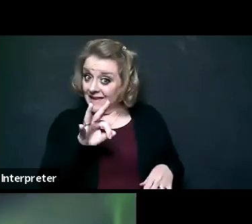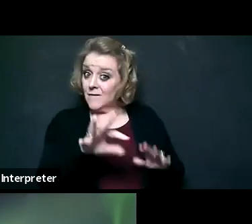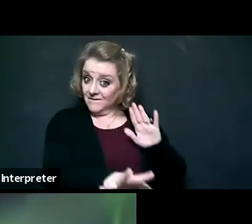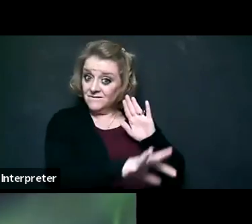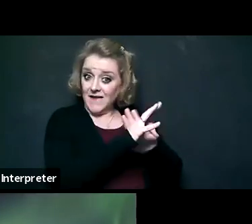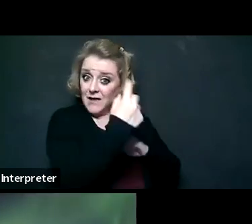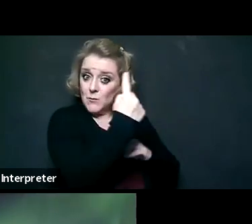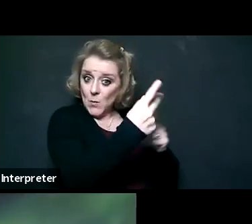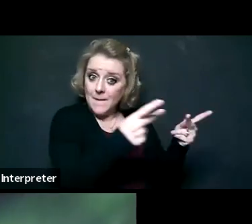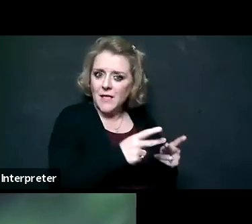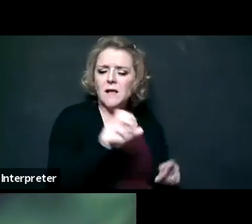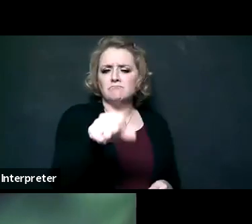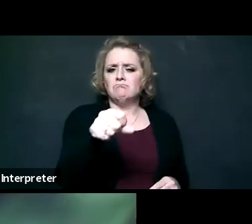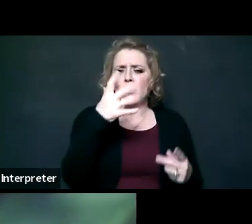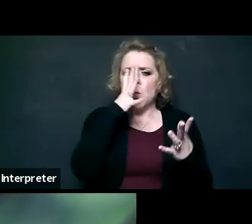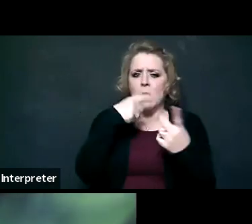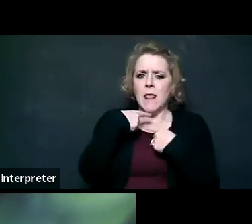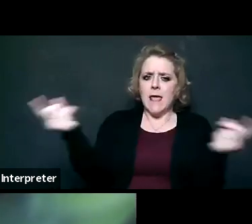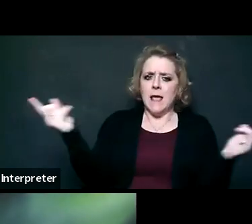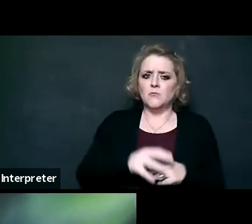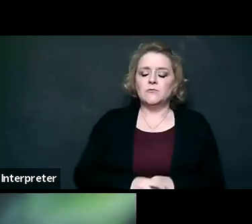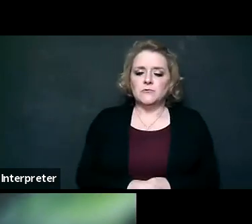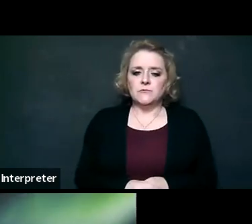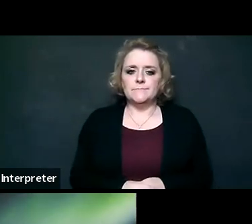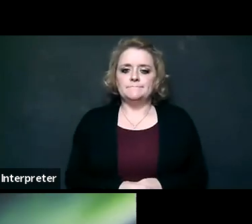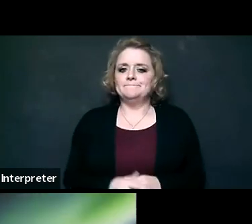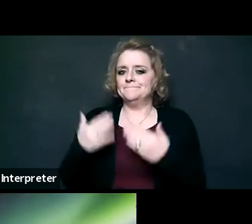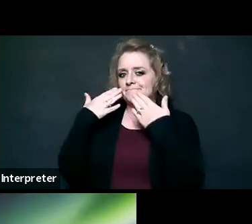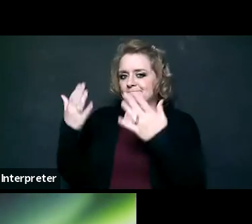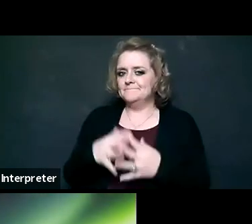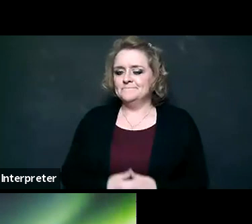we've seen cases. All right, very good. Thank you.